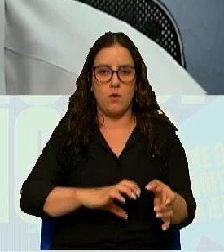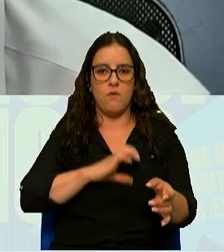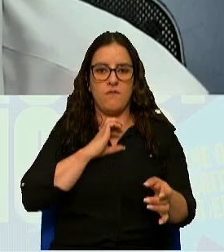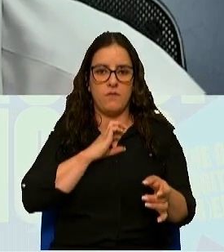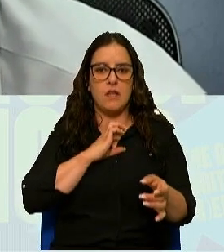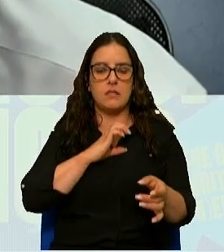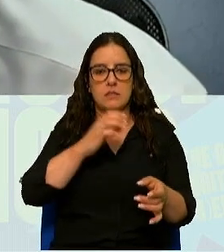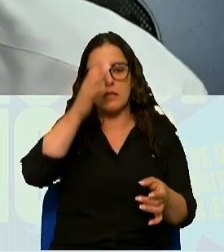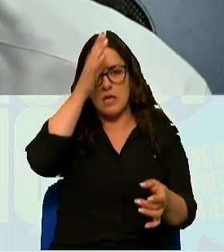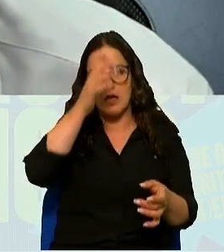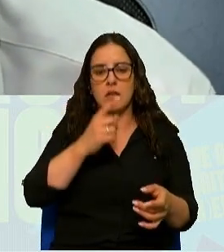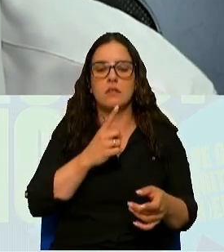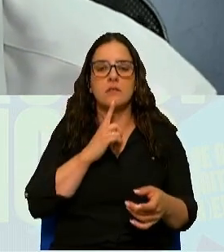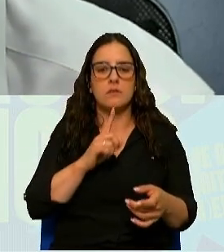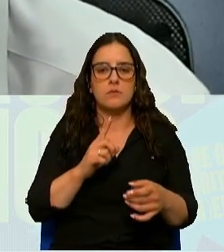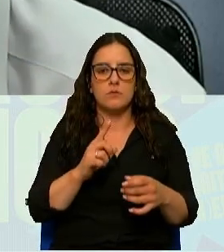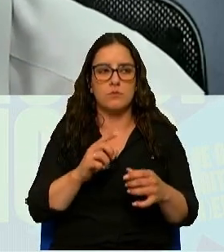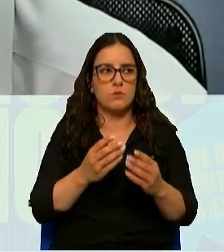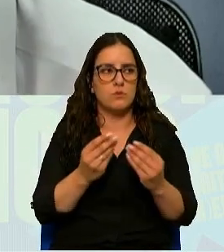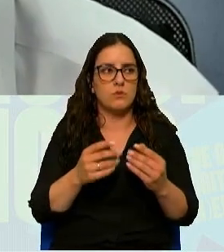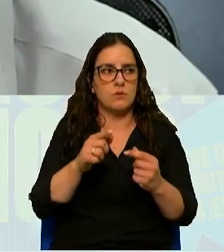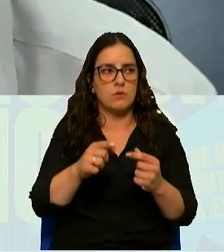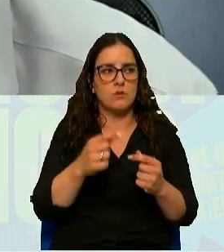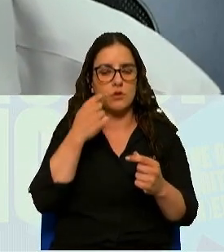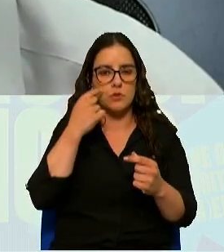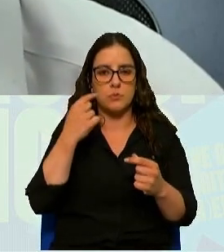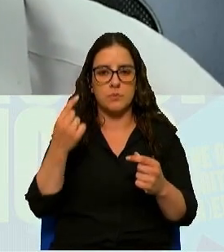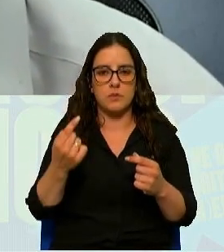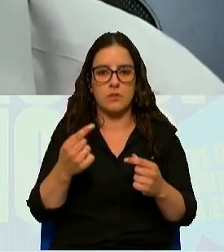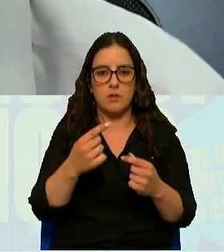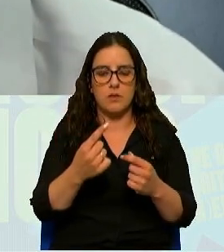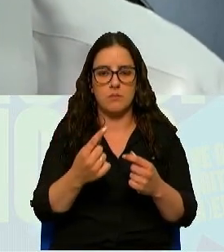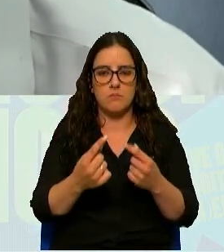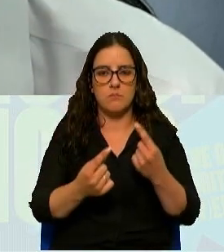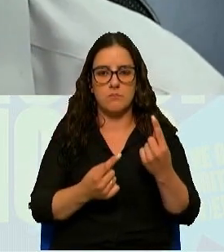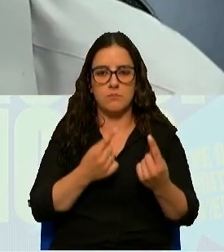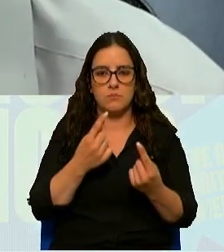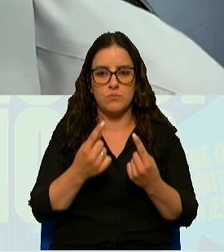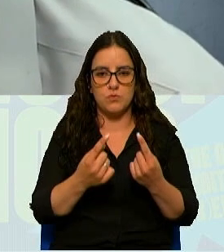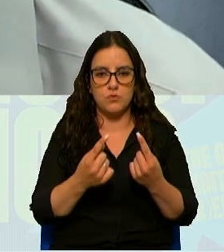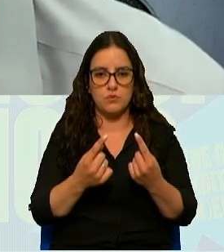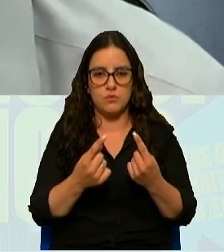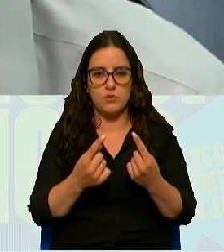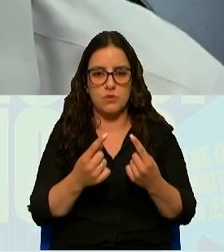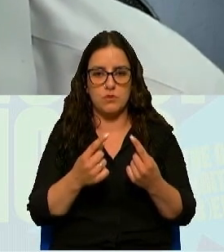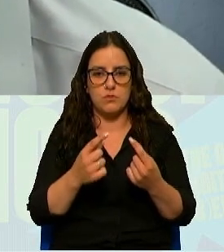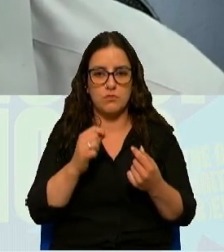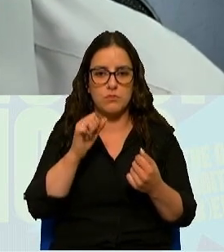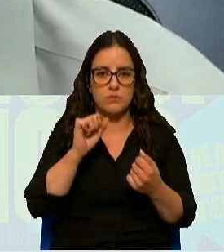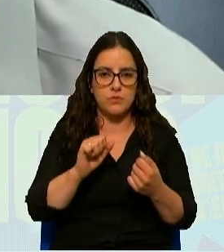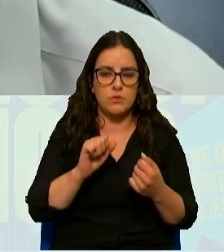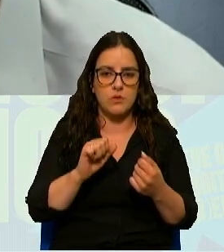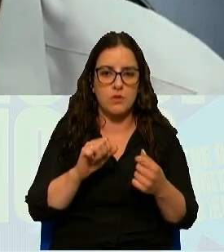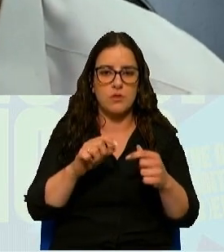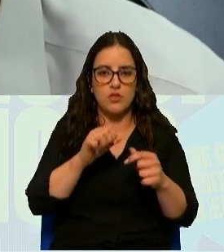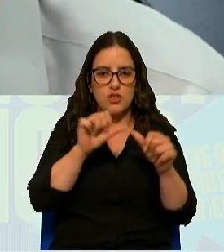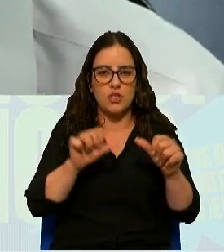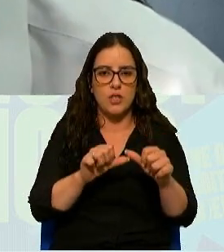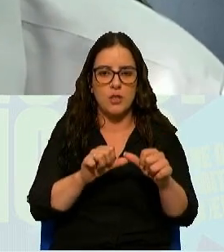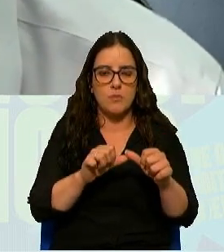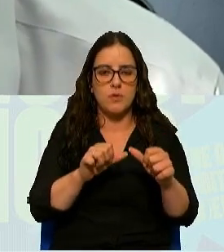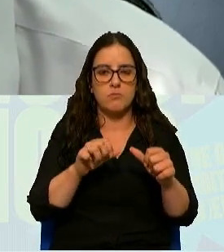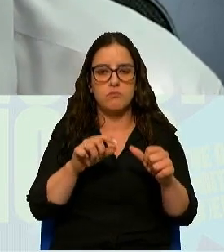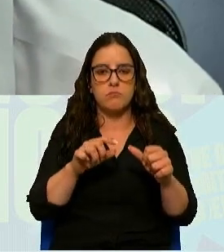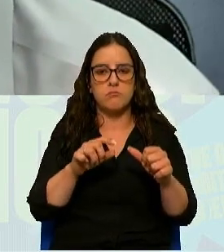AI solution, especially some of the things on the right hand side about humility, having systems that know what they don't know